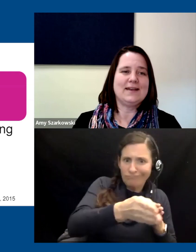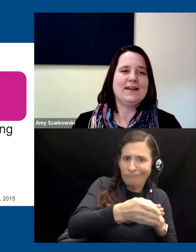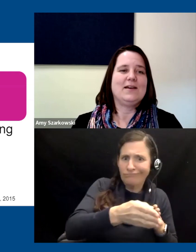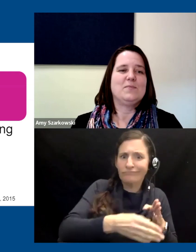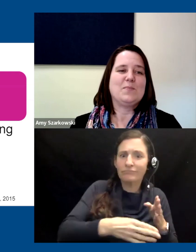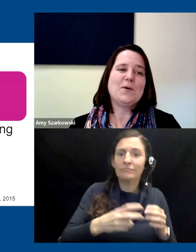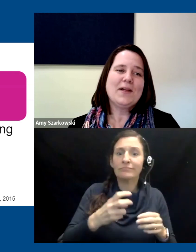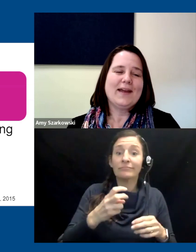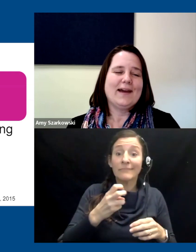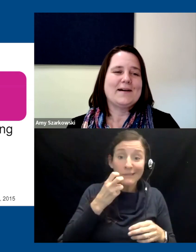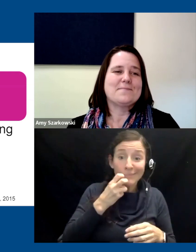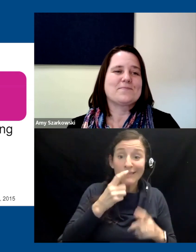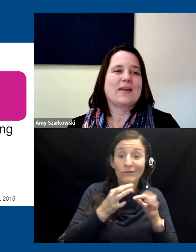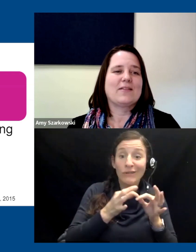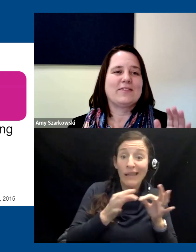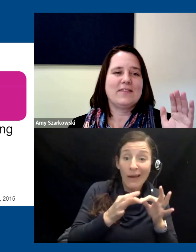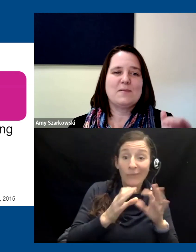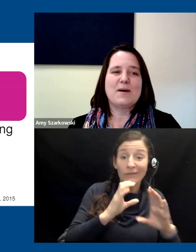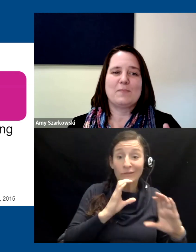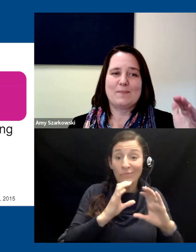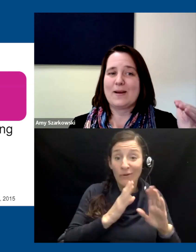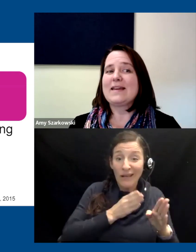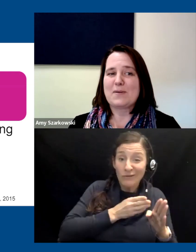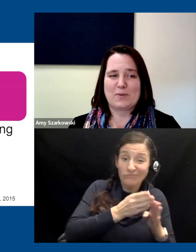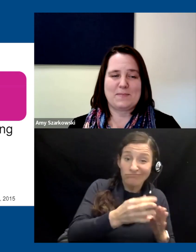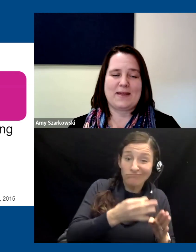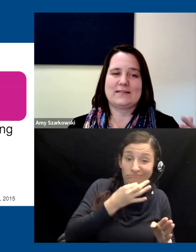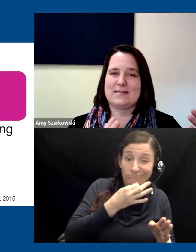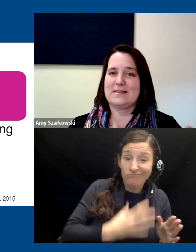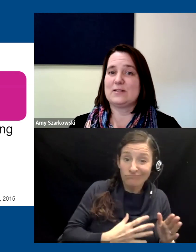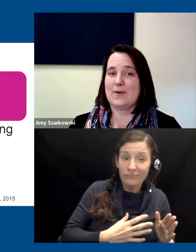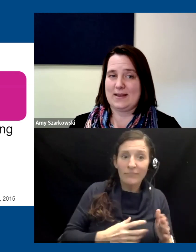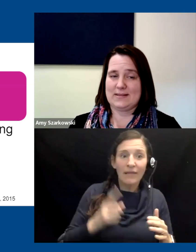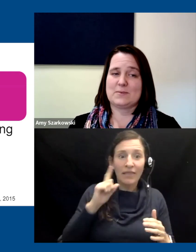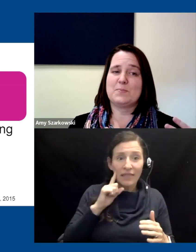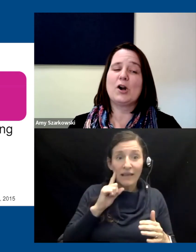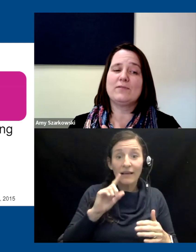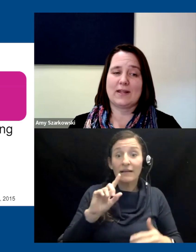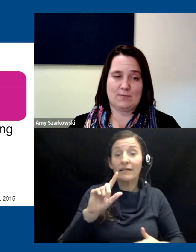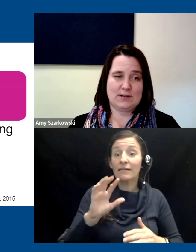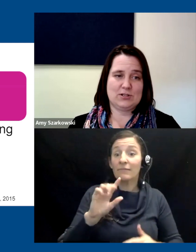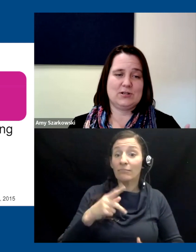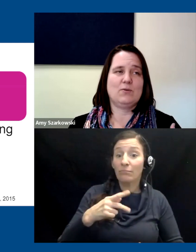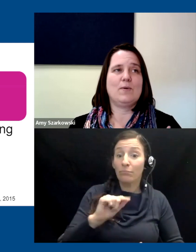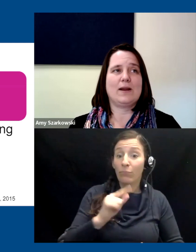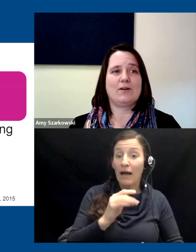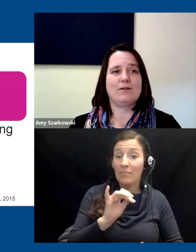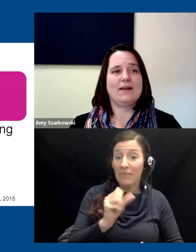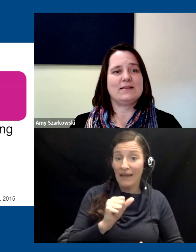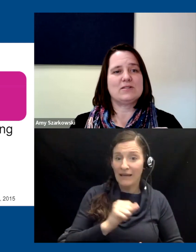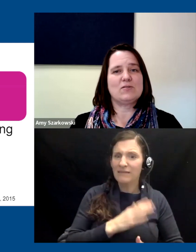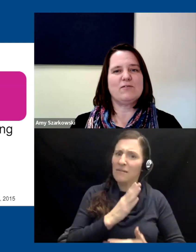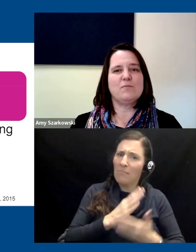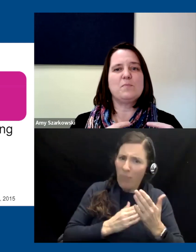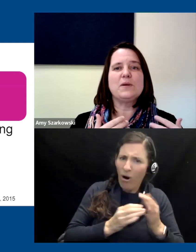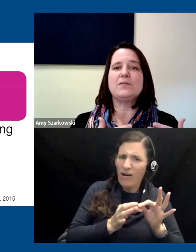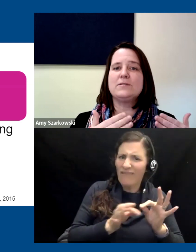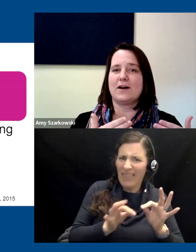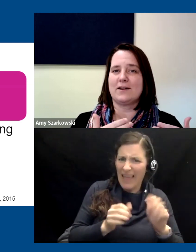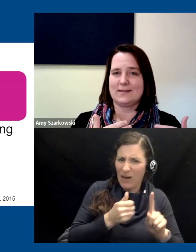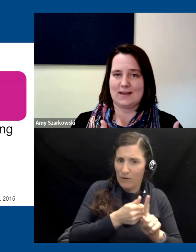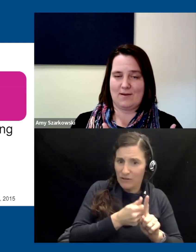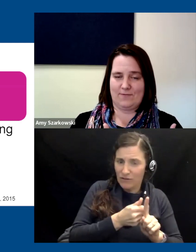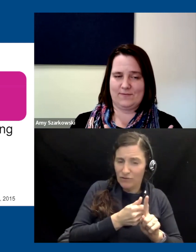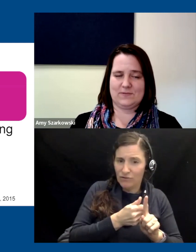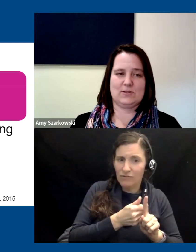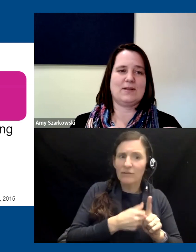communication people, might think about pragmatics in these ways as a part of language where it sort of builds